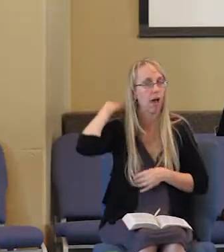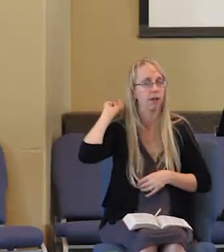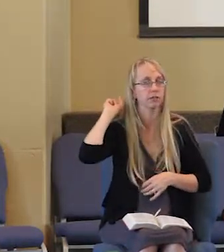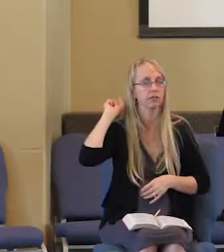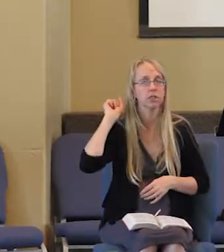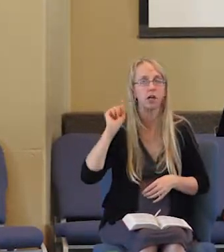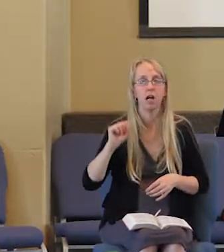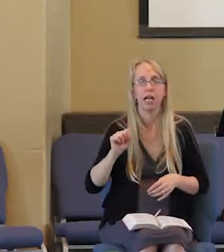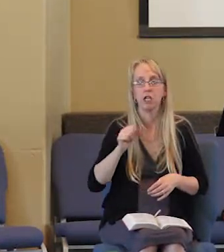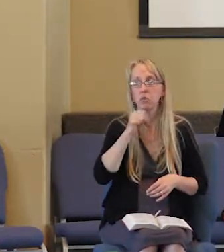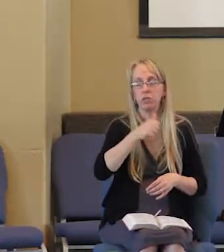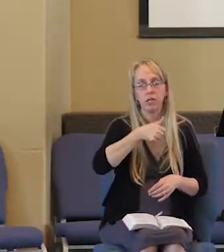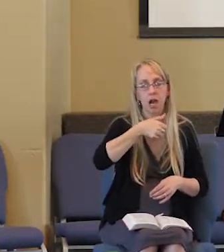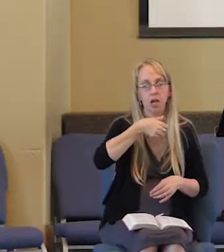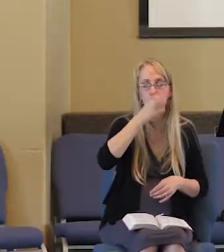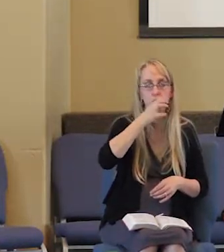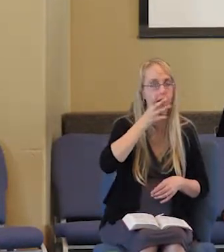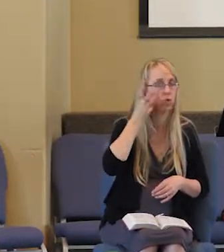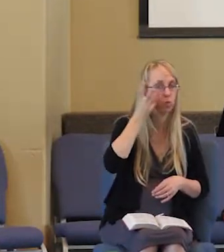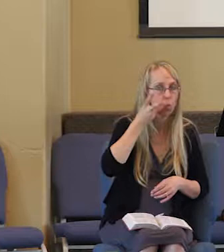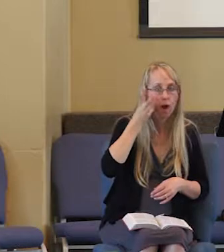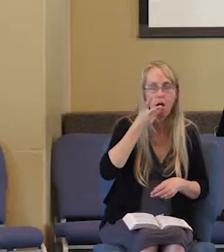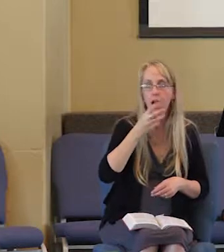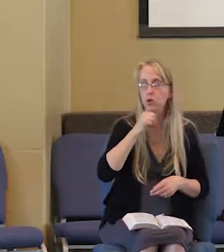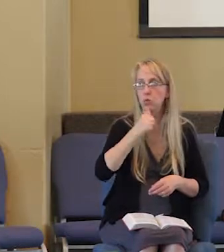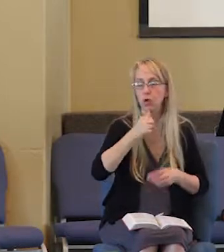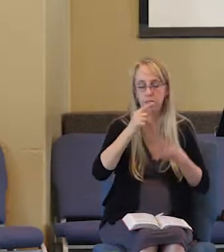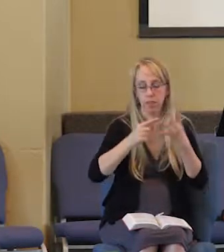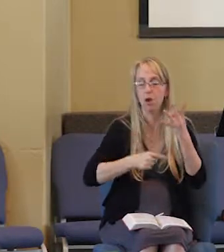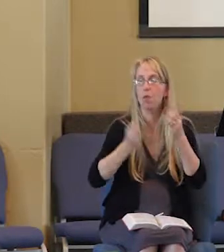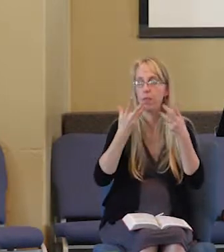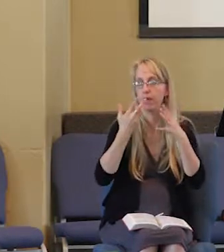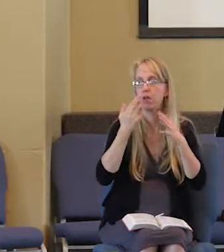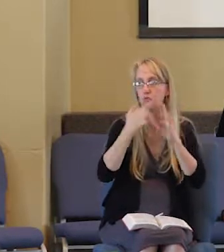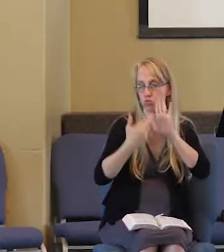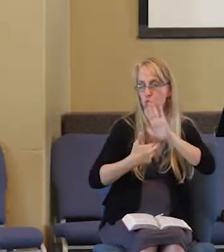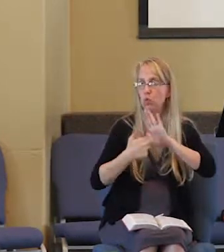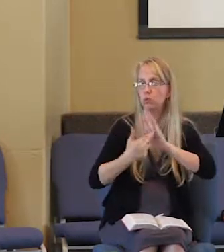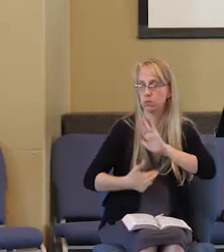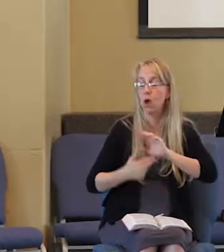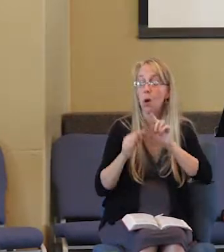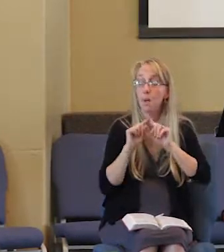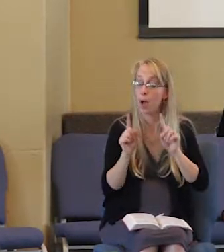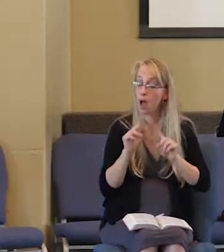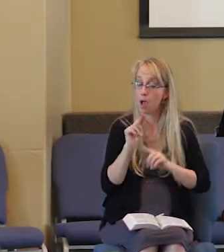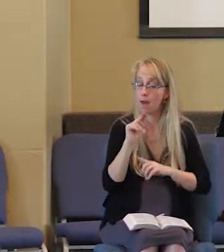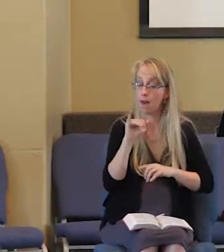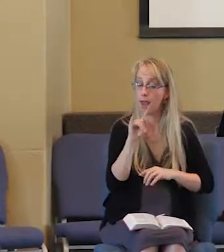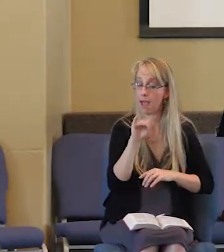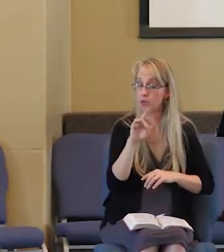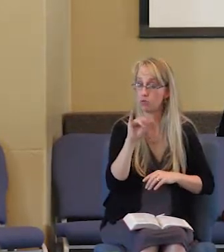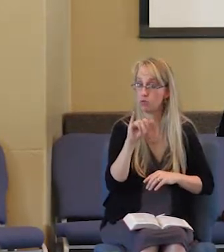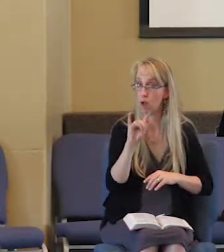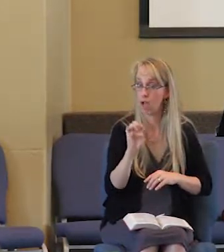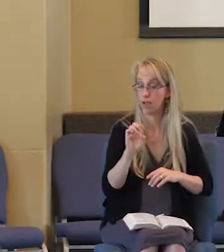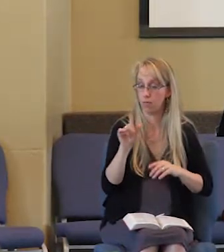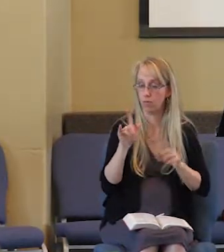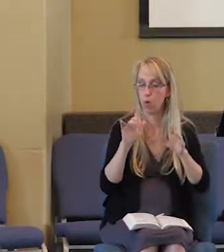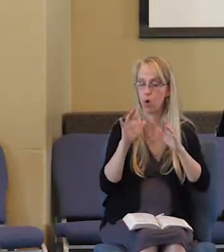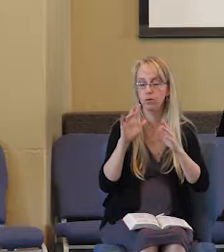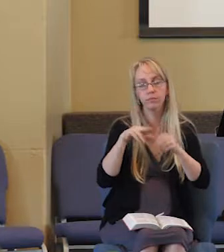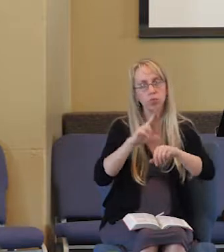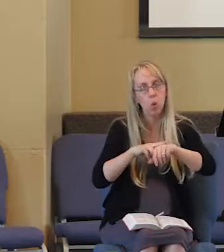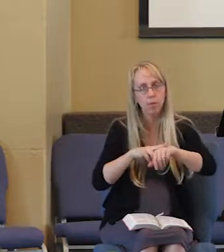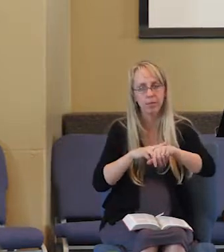You didn't drink wine. And it's all kinds of things. But a Nazirite vow oftentimes was just for